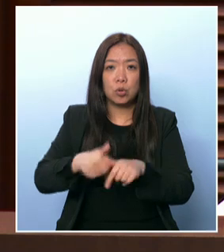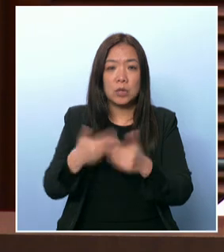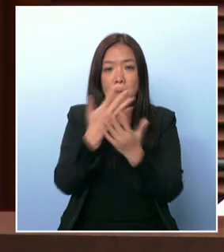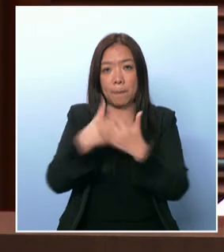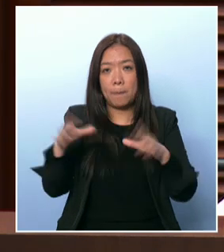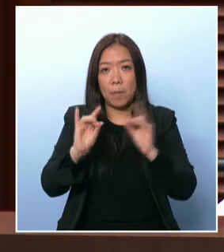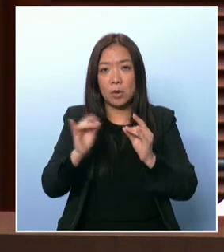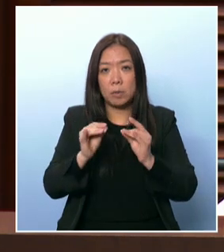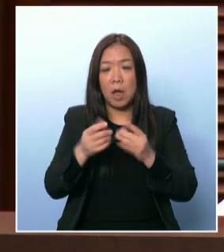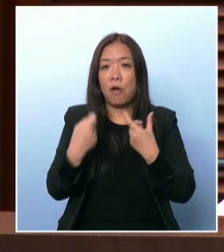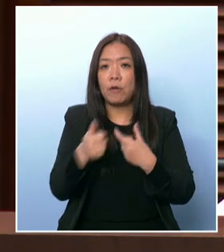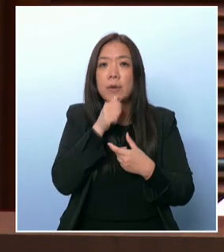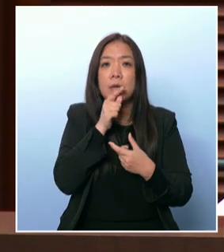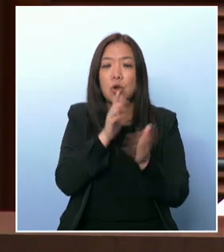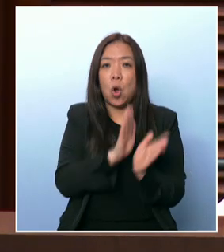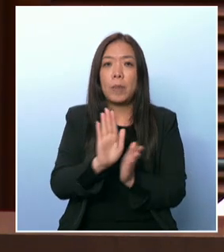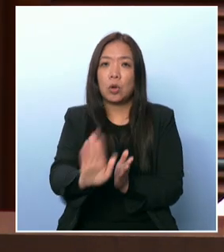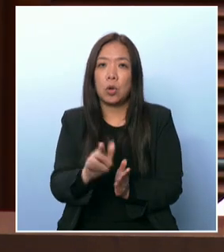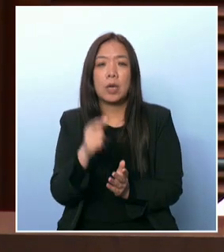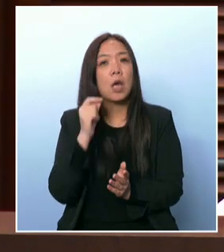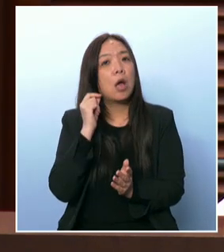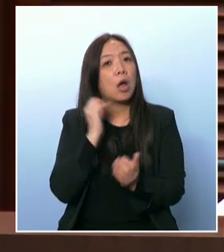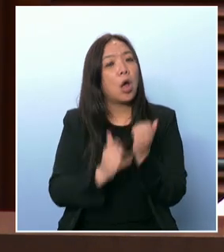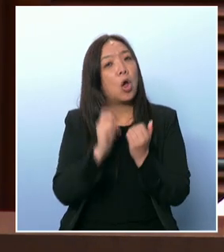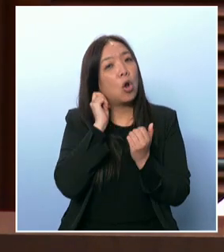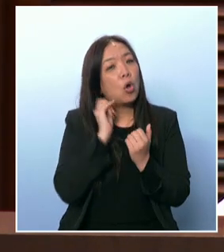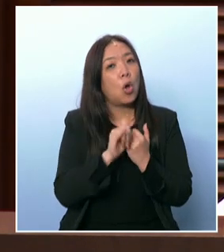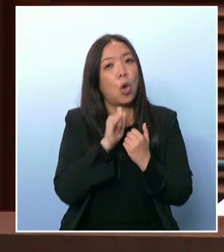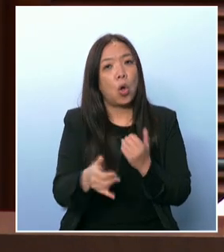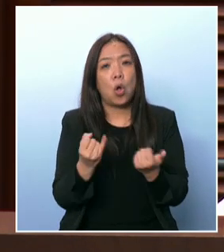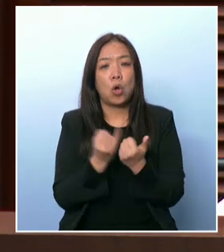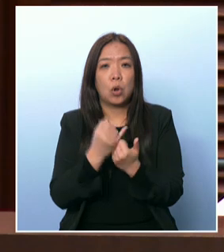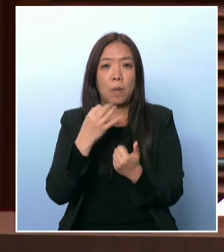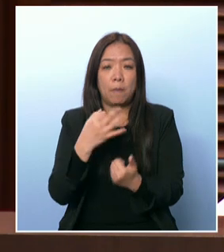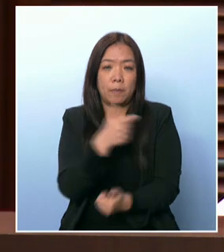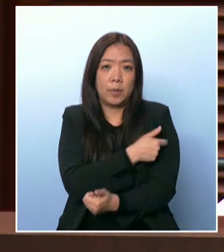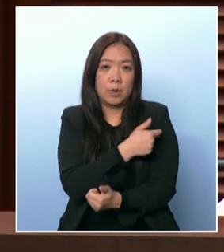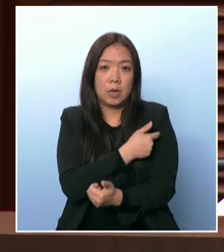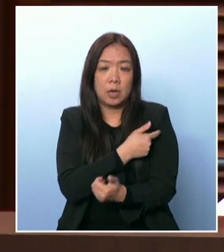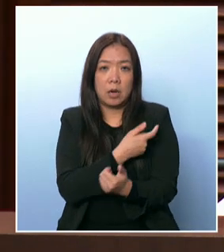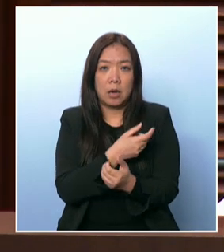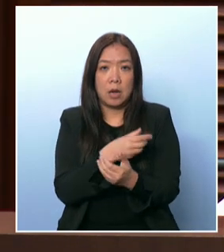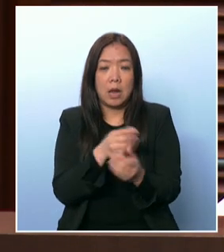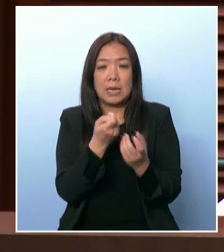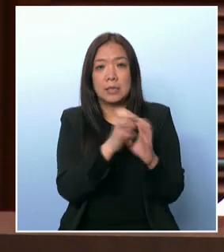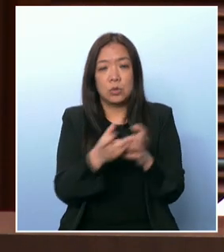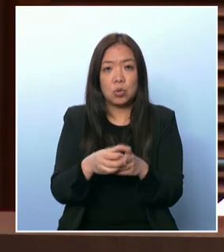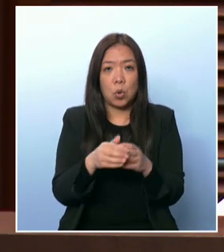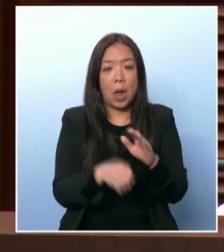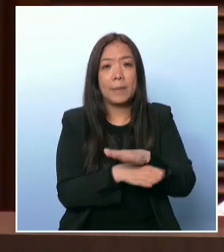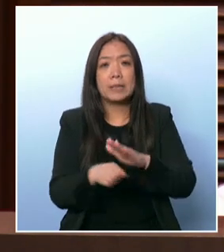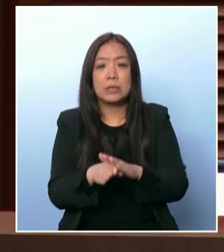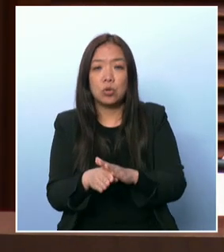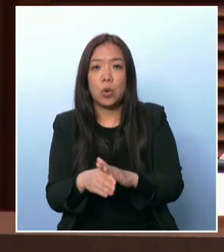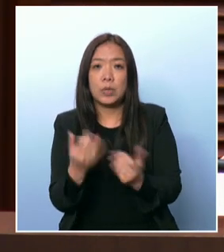notice to inform parents about the school's arrangements. And also a list of these non-participating schools will be uploaded to the CHP's webpage